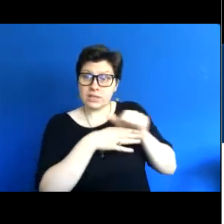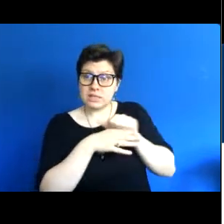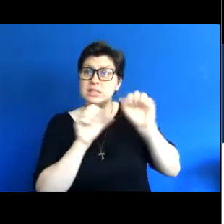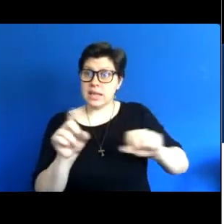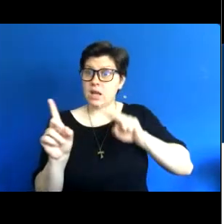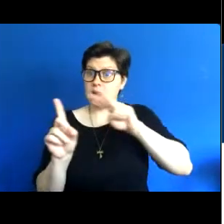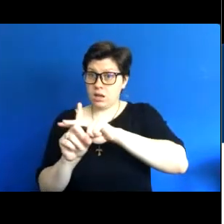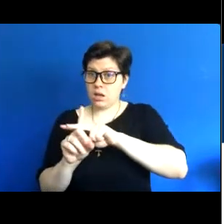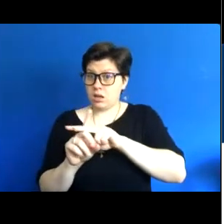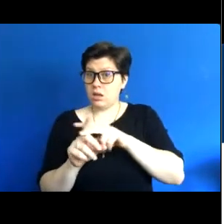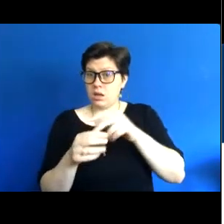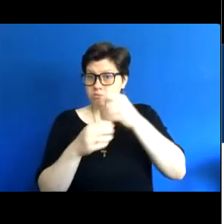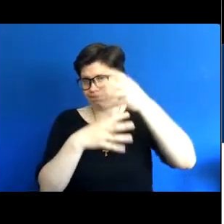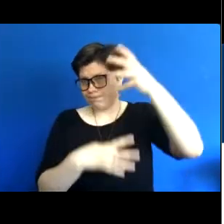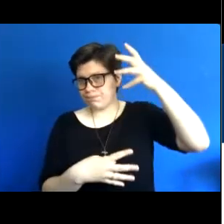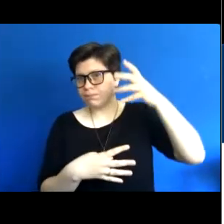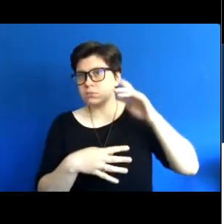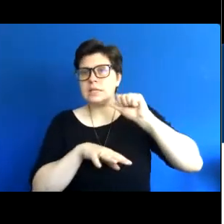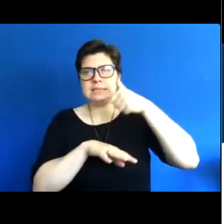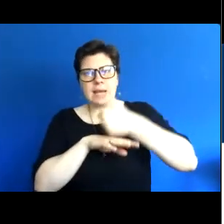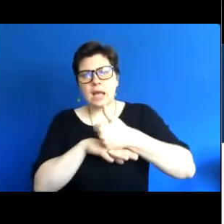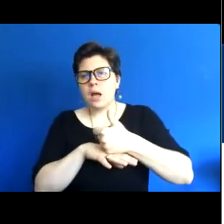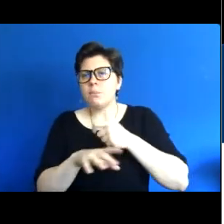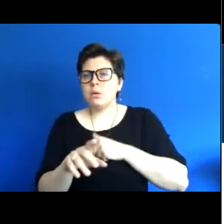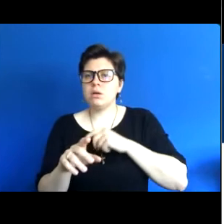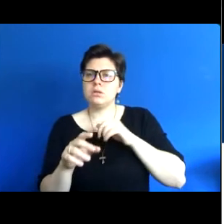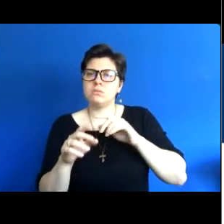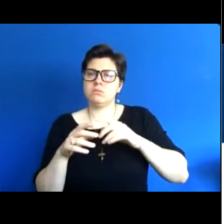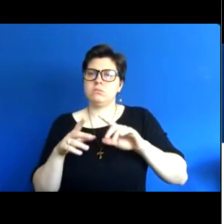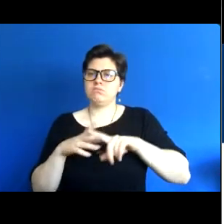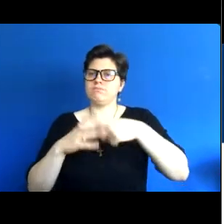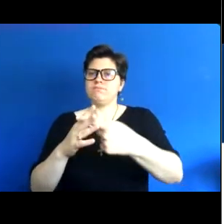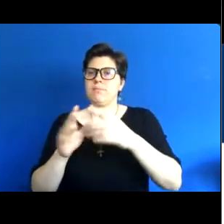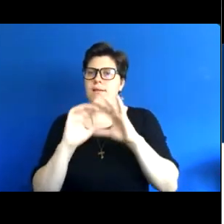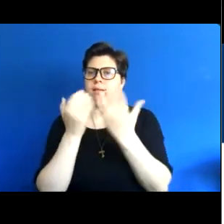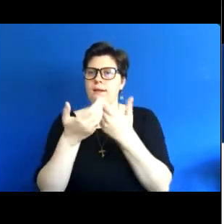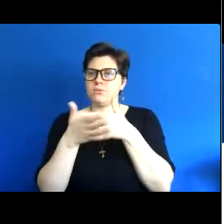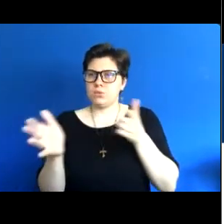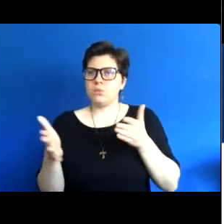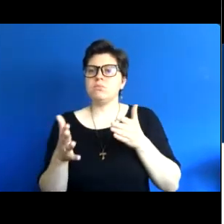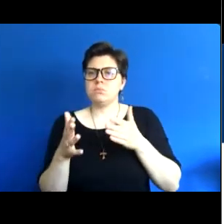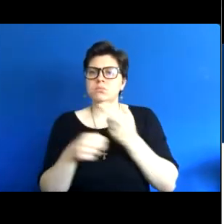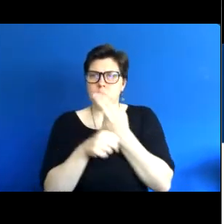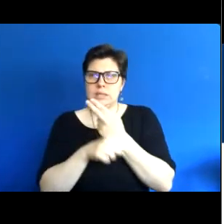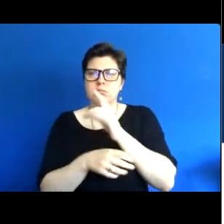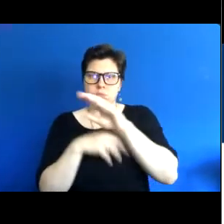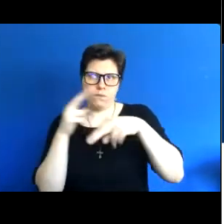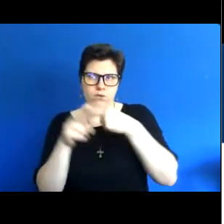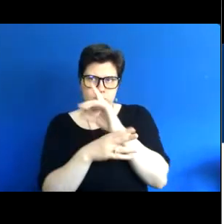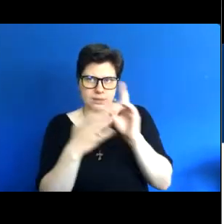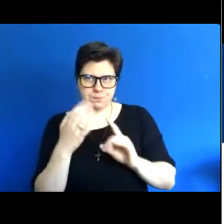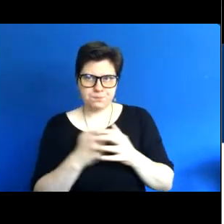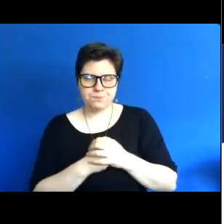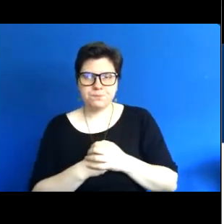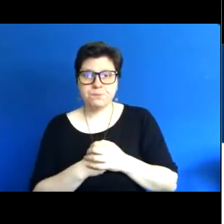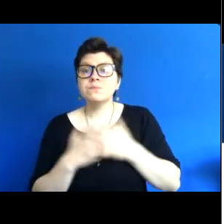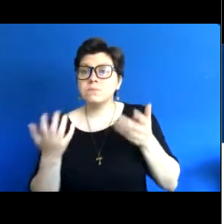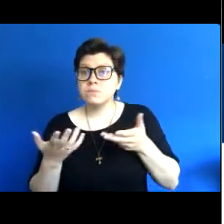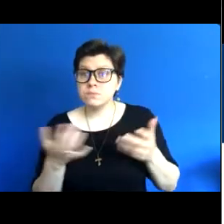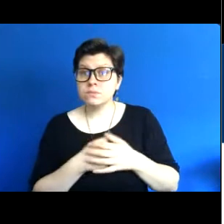in setting up and implementing a classroom through the vision of universal design. One of those best practices is to provide